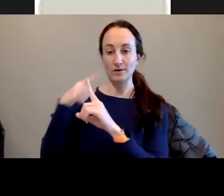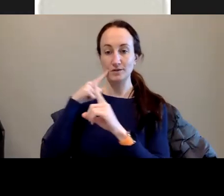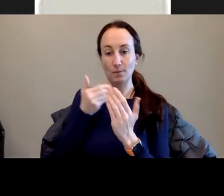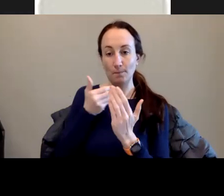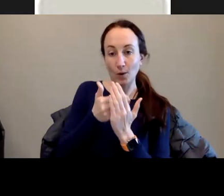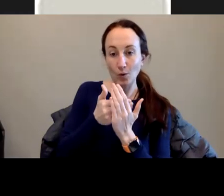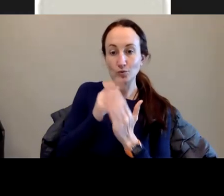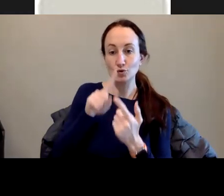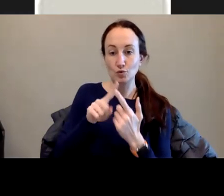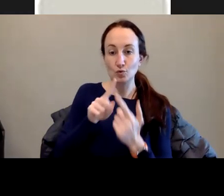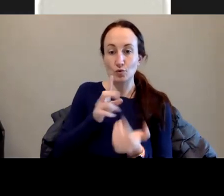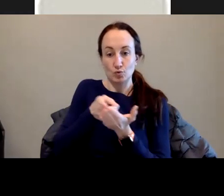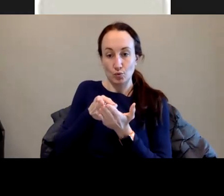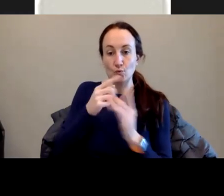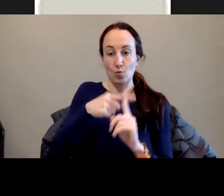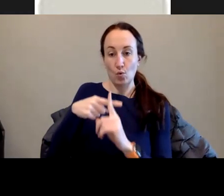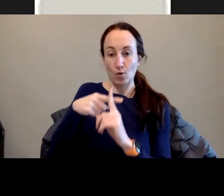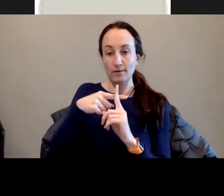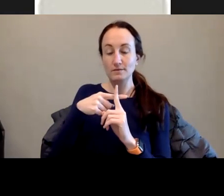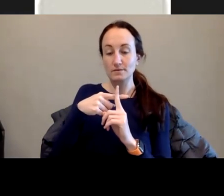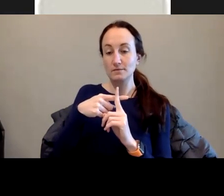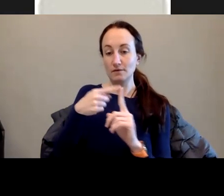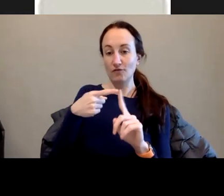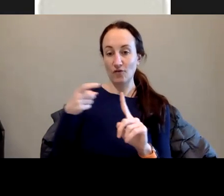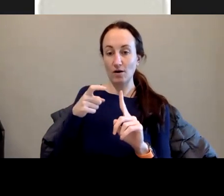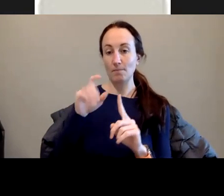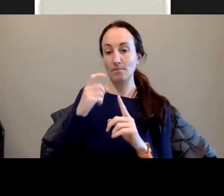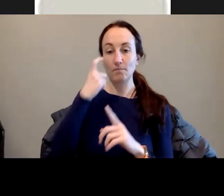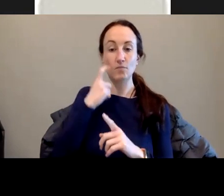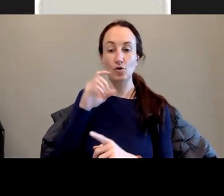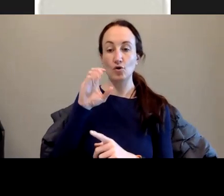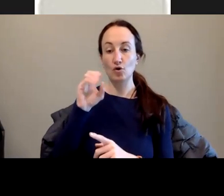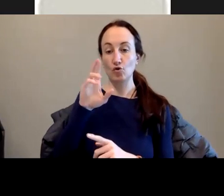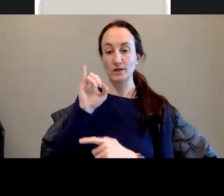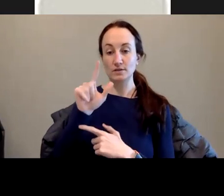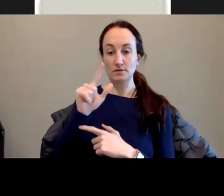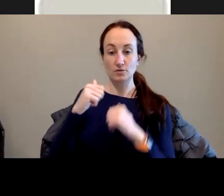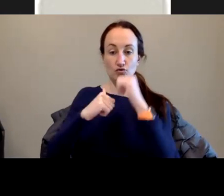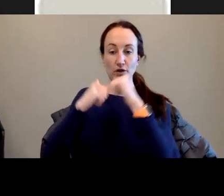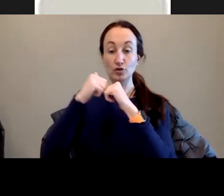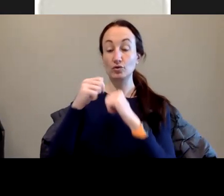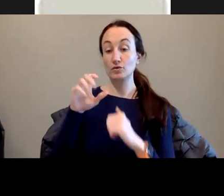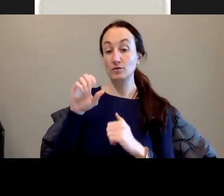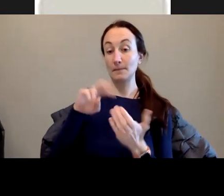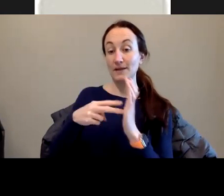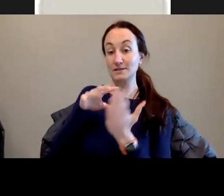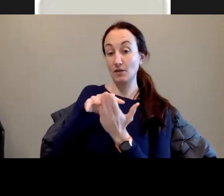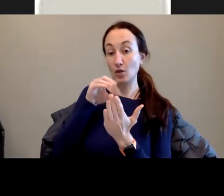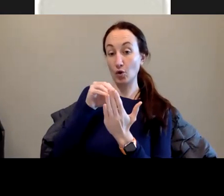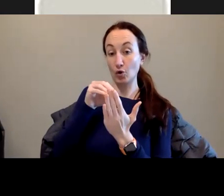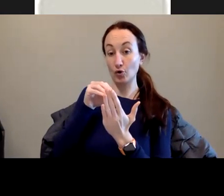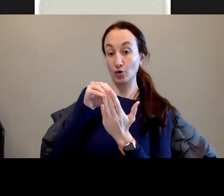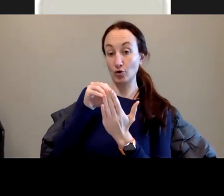truth coordinates from the crystal structures. So the learned coordinates will